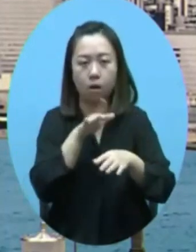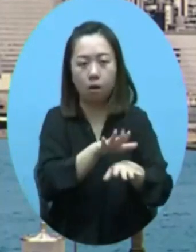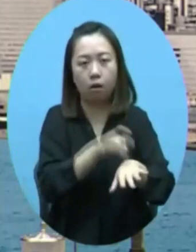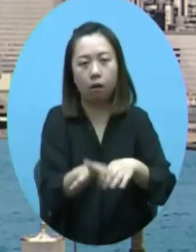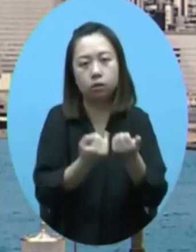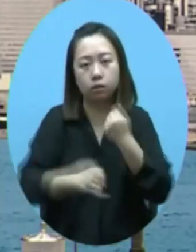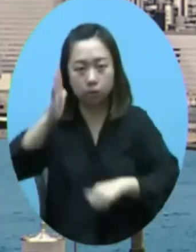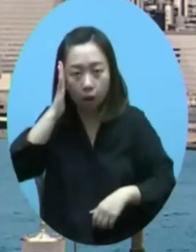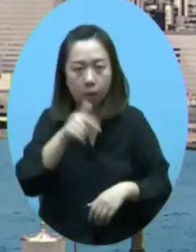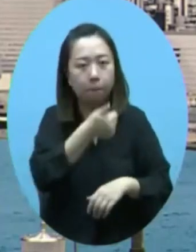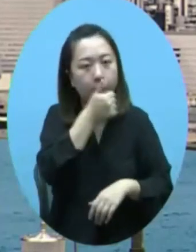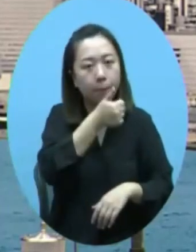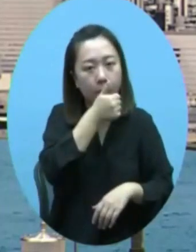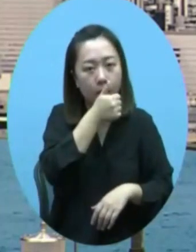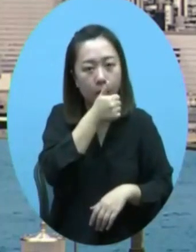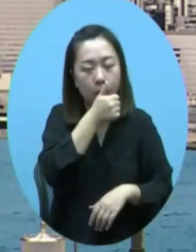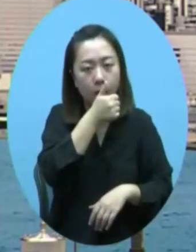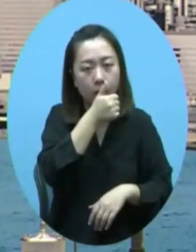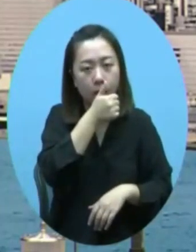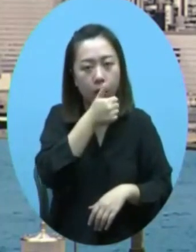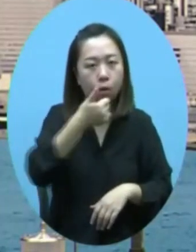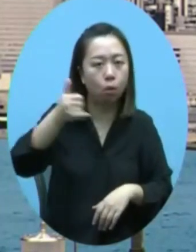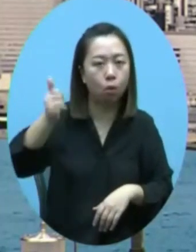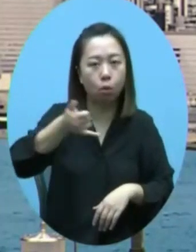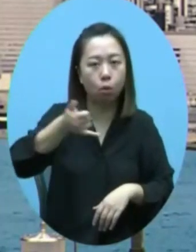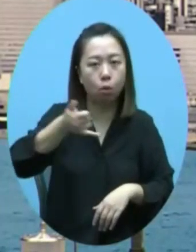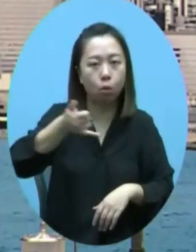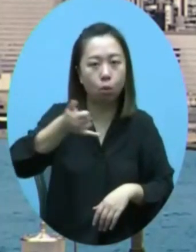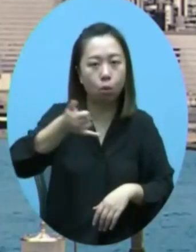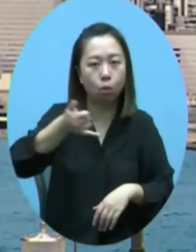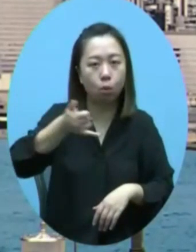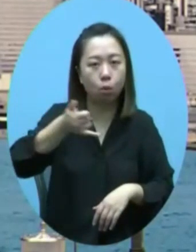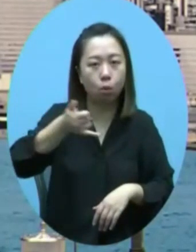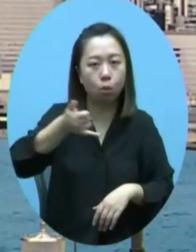is the son of case 1352. His